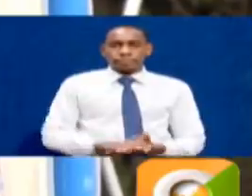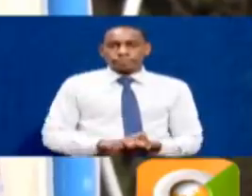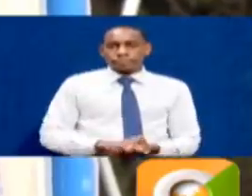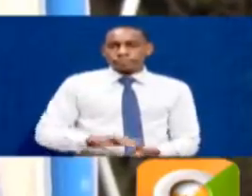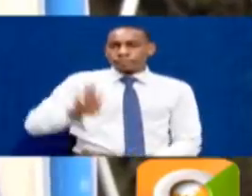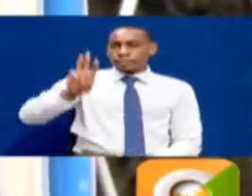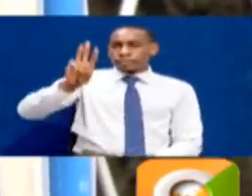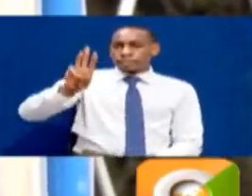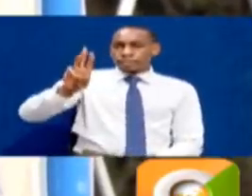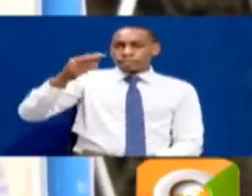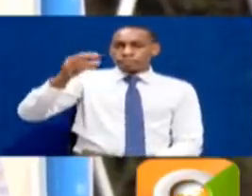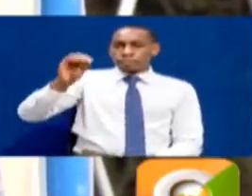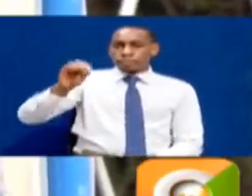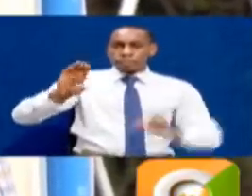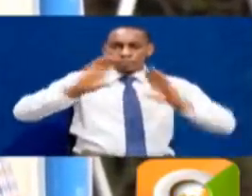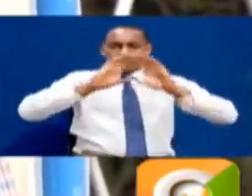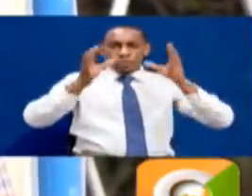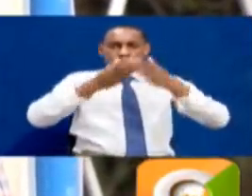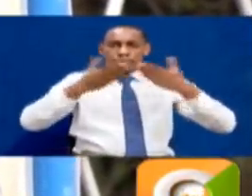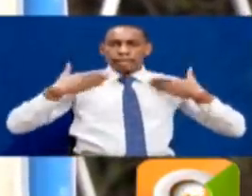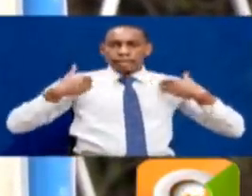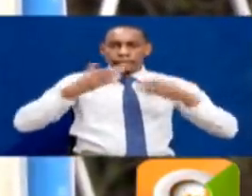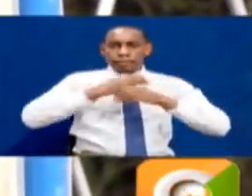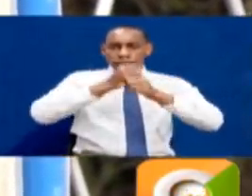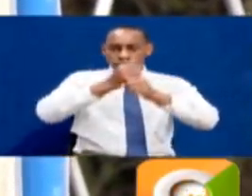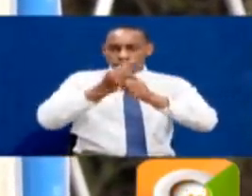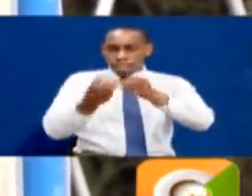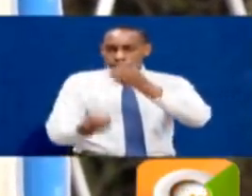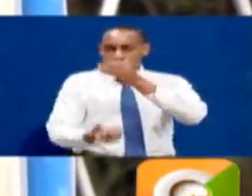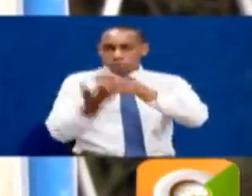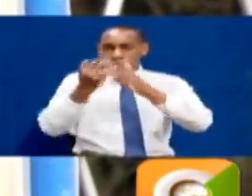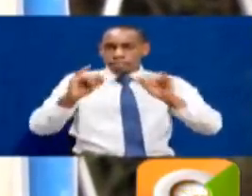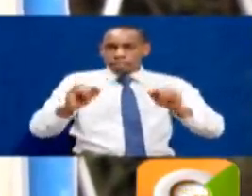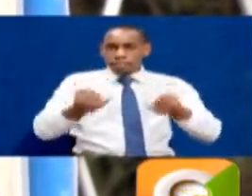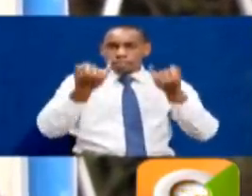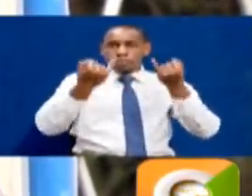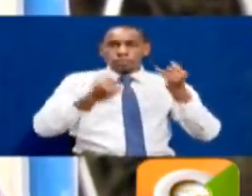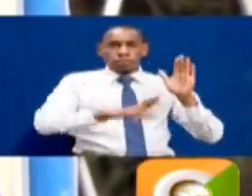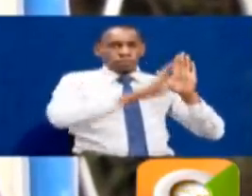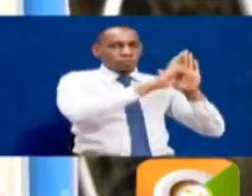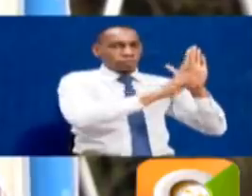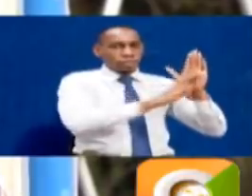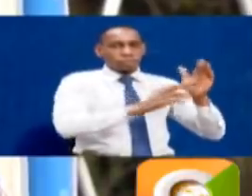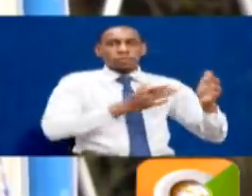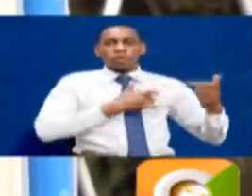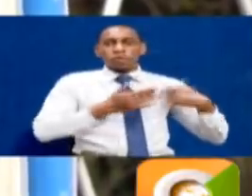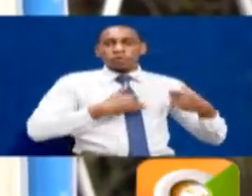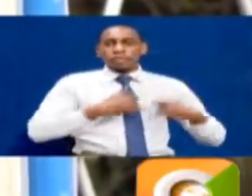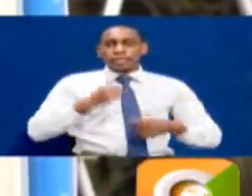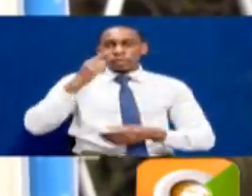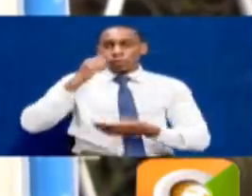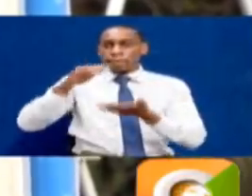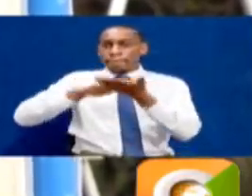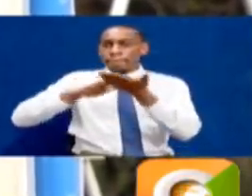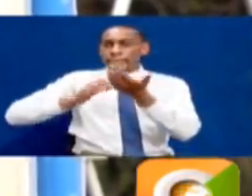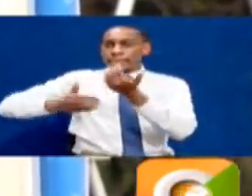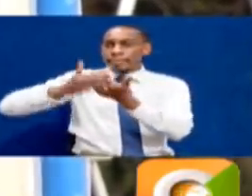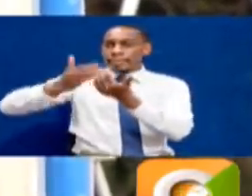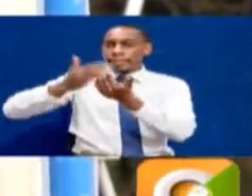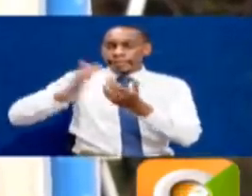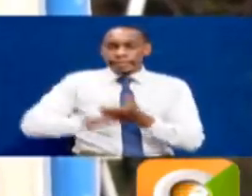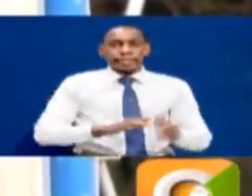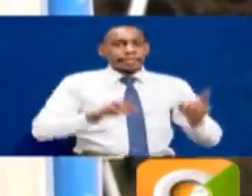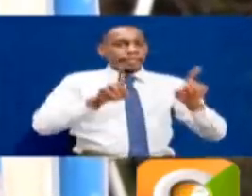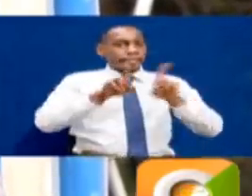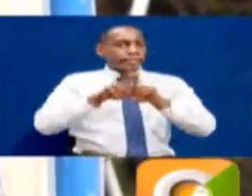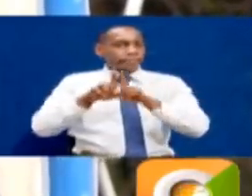The WHO, the World Health Organization, came up with new guidelines regarding home-based care and